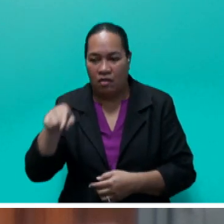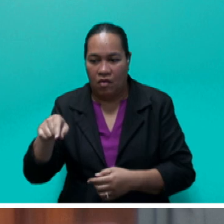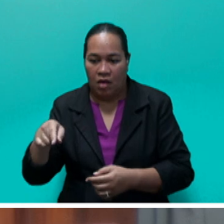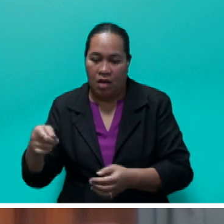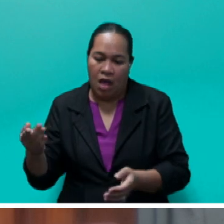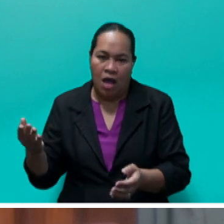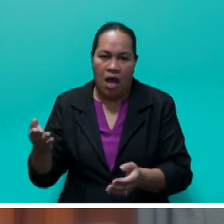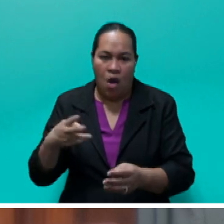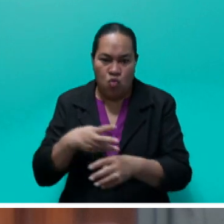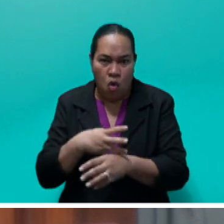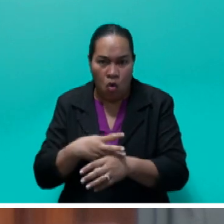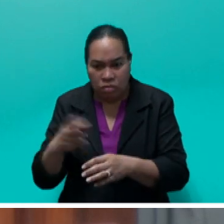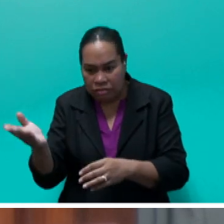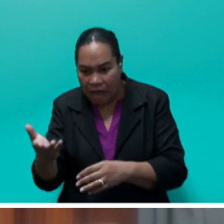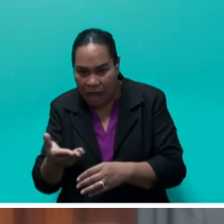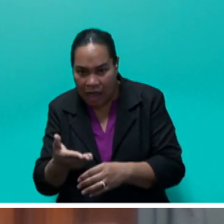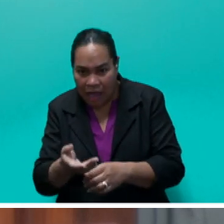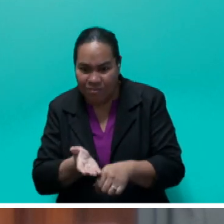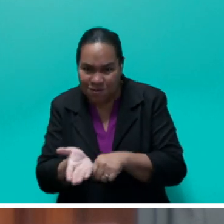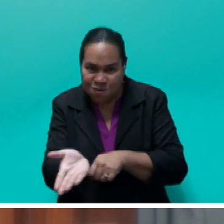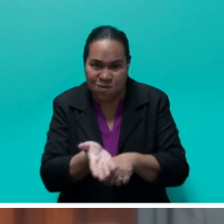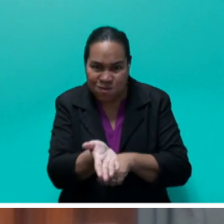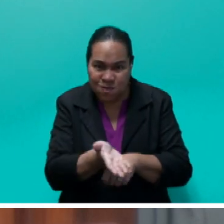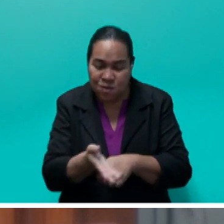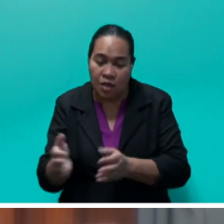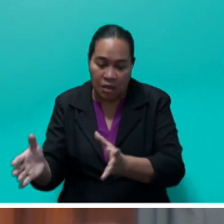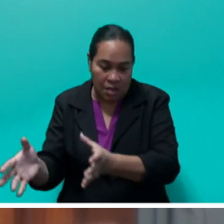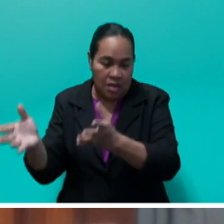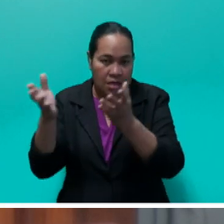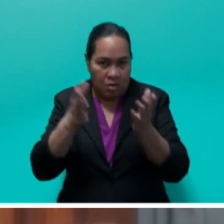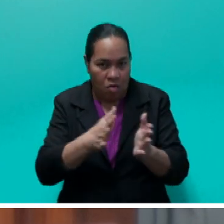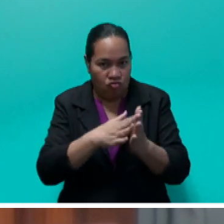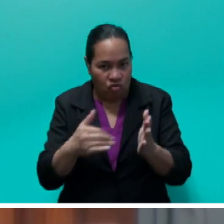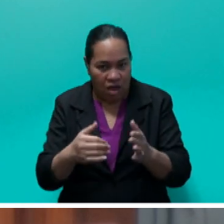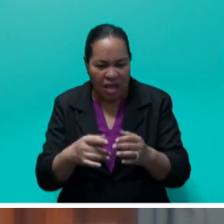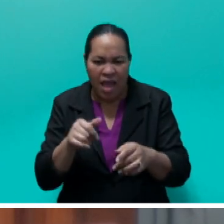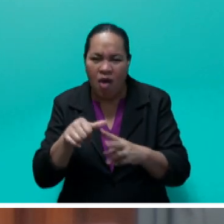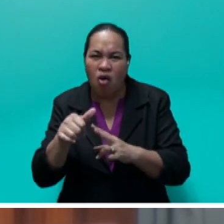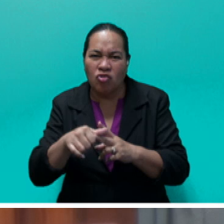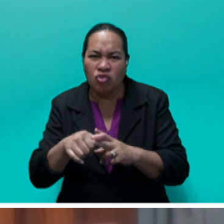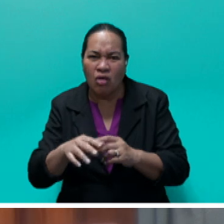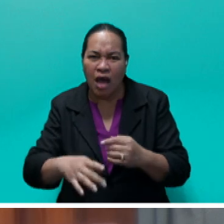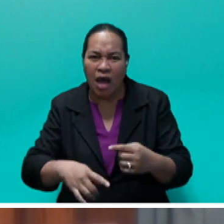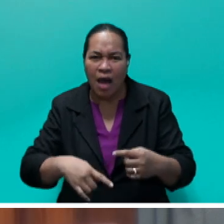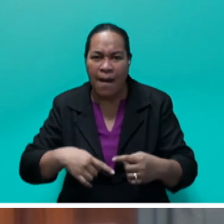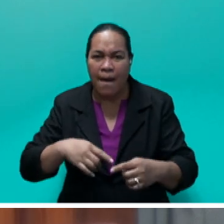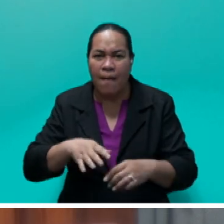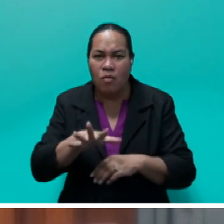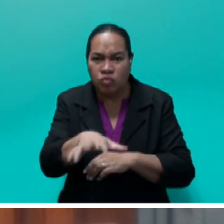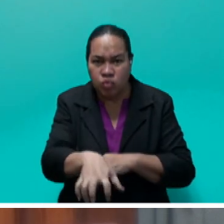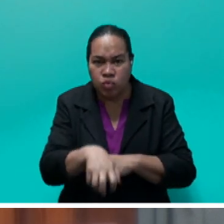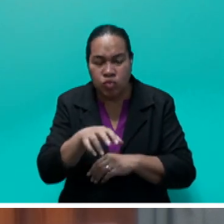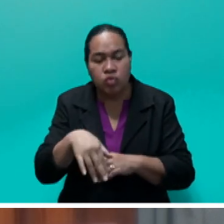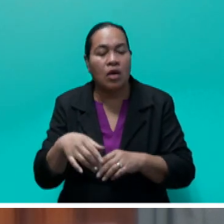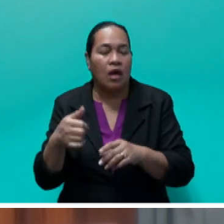logs at every stage of our operation as per a standard requirement of harvesting plans.